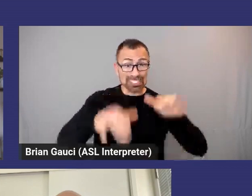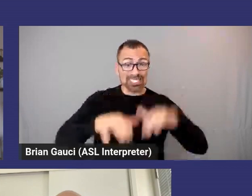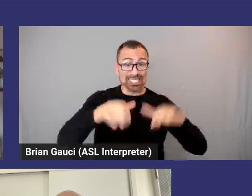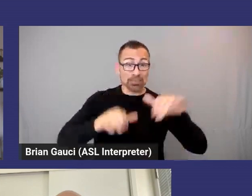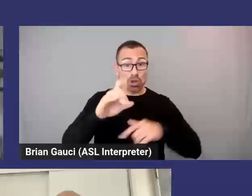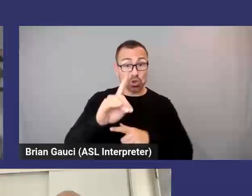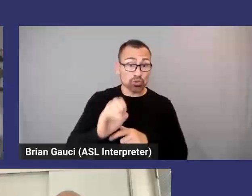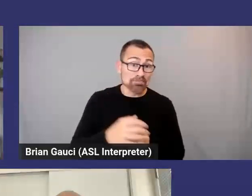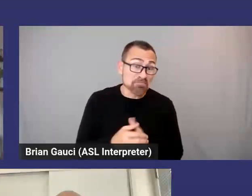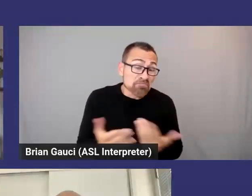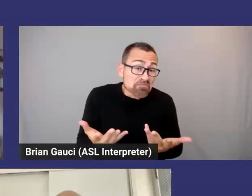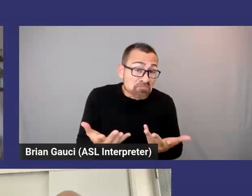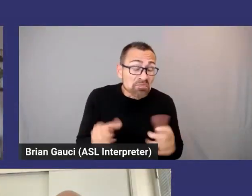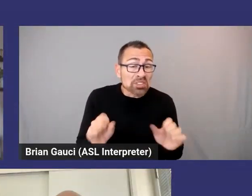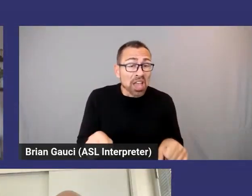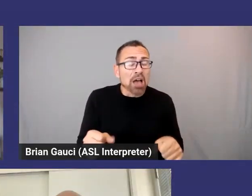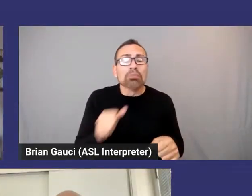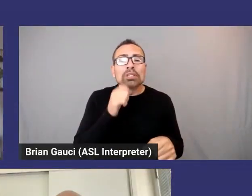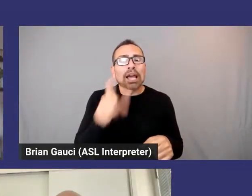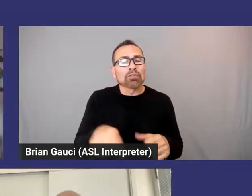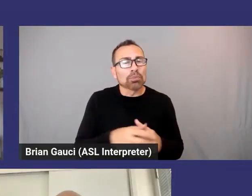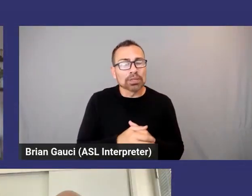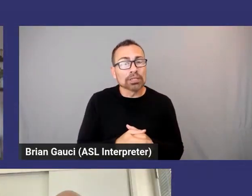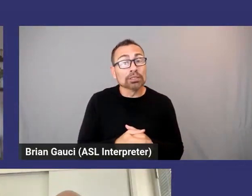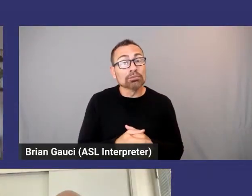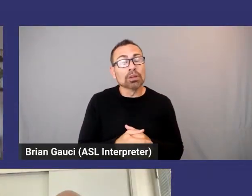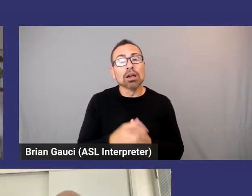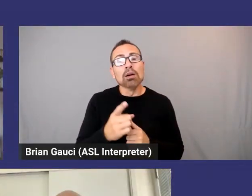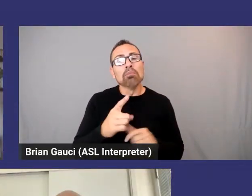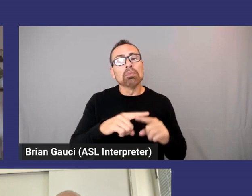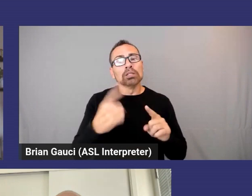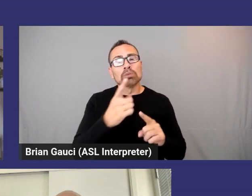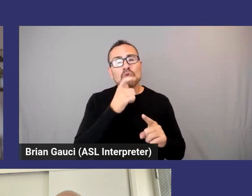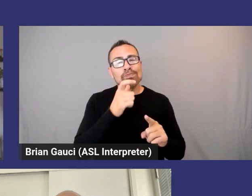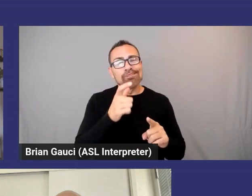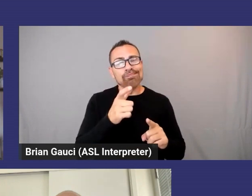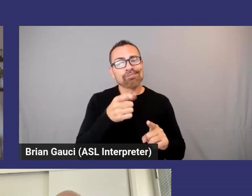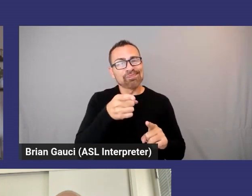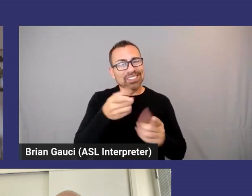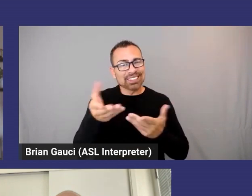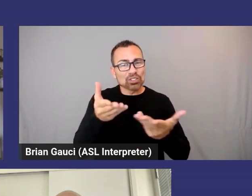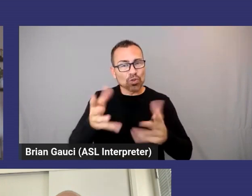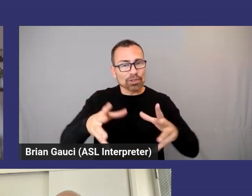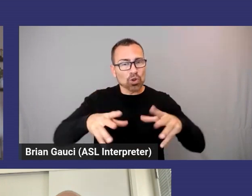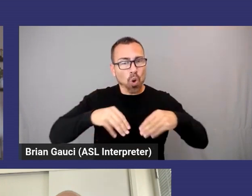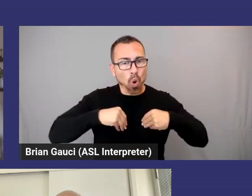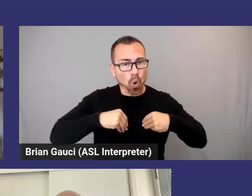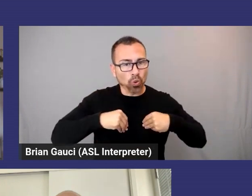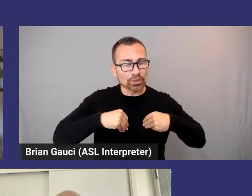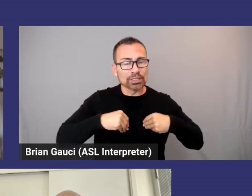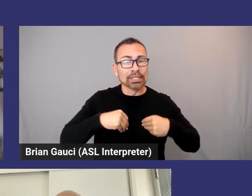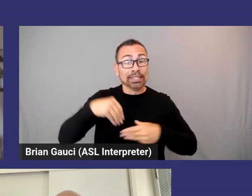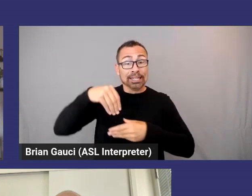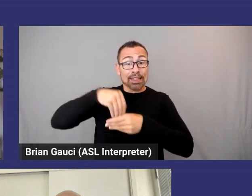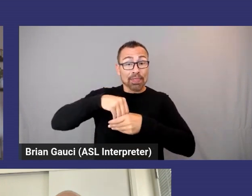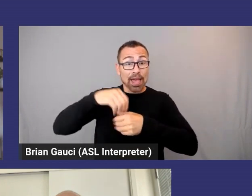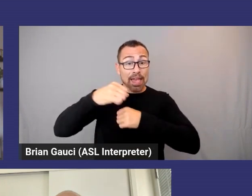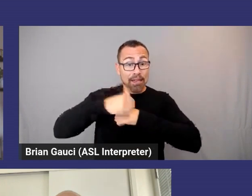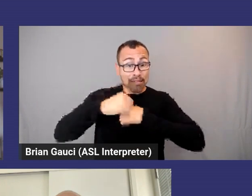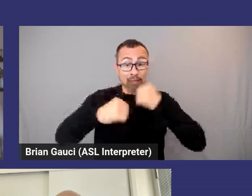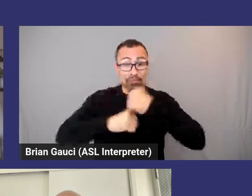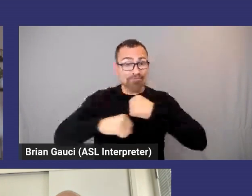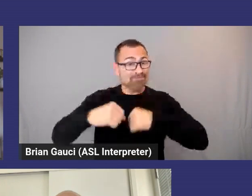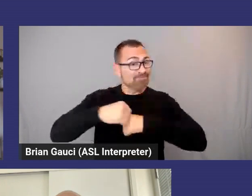is. But it's basically somebody that owns the service, right? They don't own the infrastructure per se. They own the service that we were talking